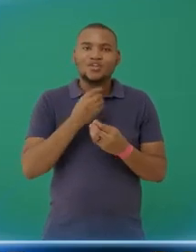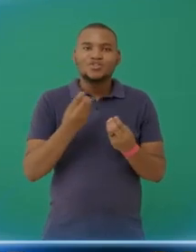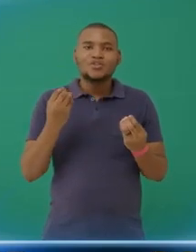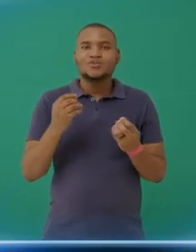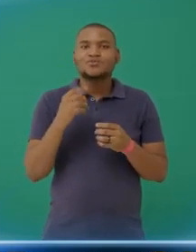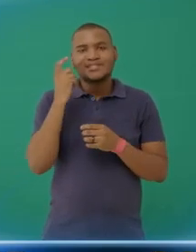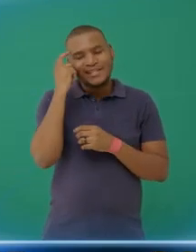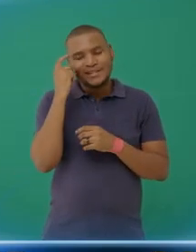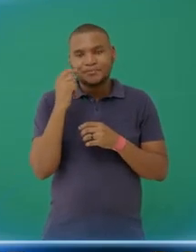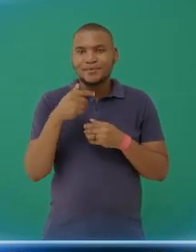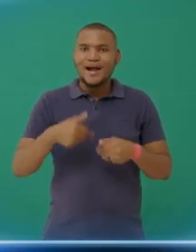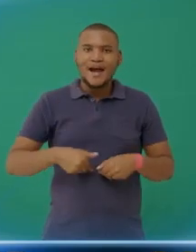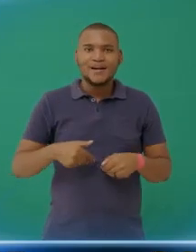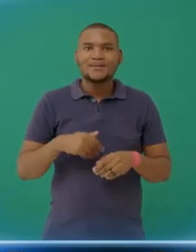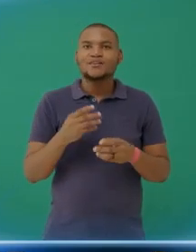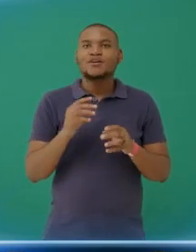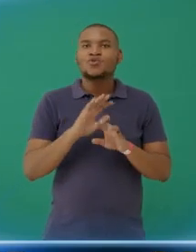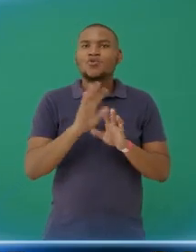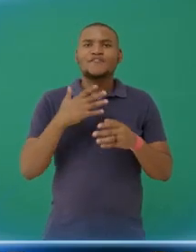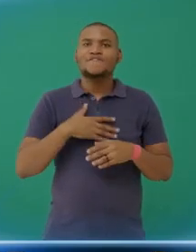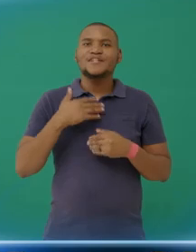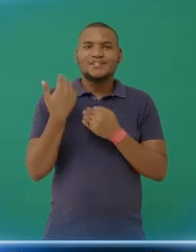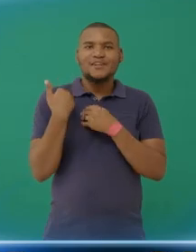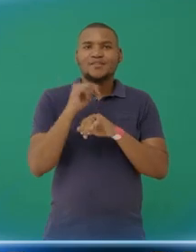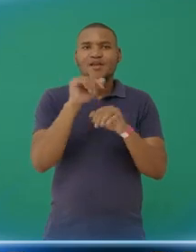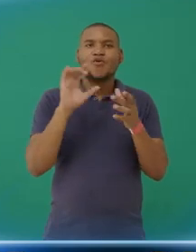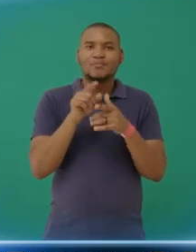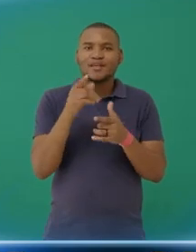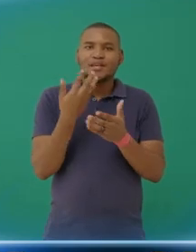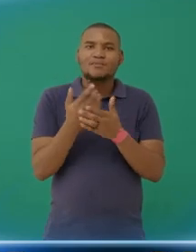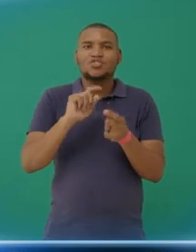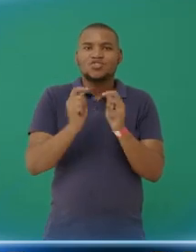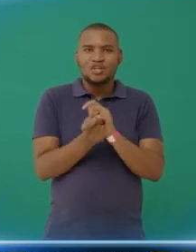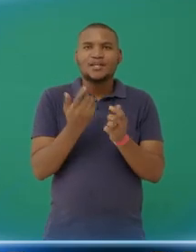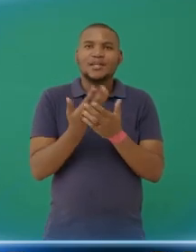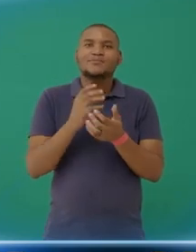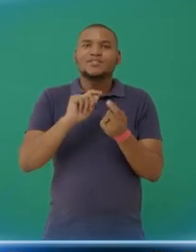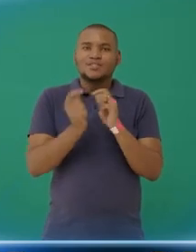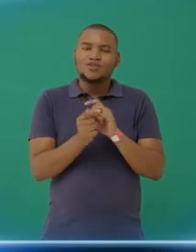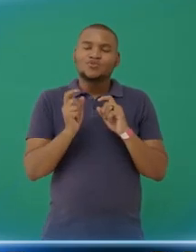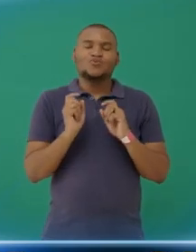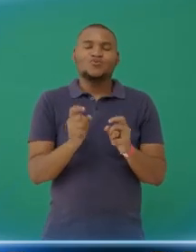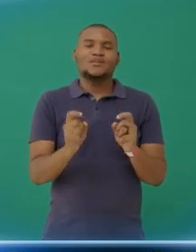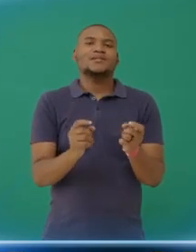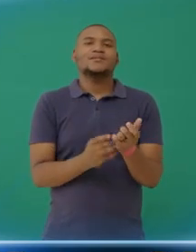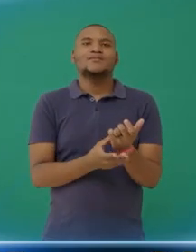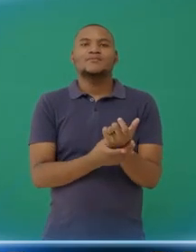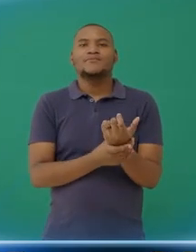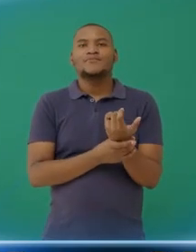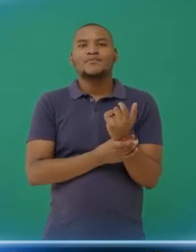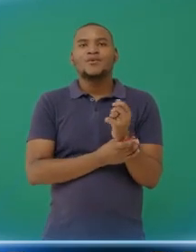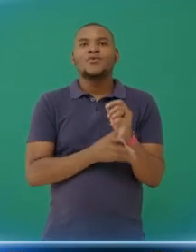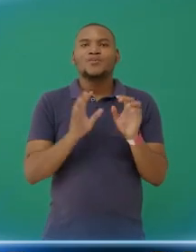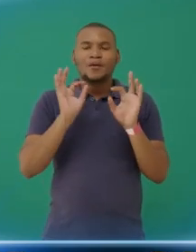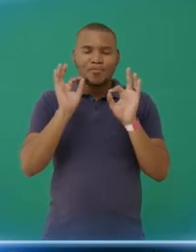of hunger, and people should not feeling safe in their own homes. All of this can be changed, and it can be changed so quickly with a proper